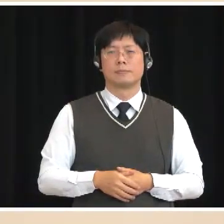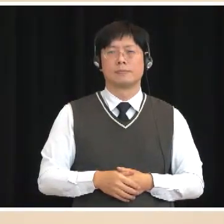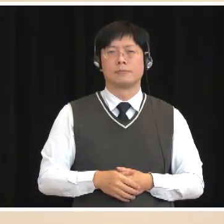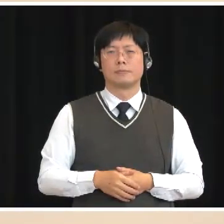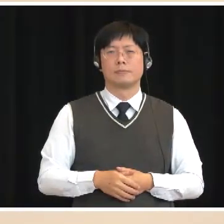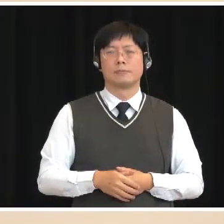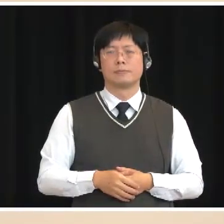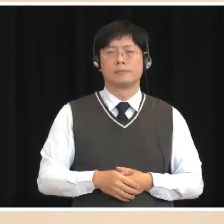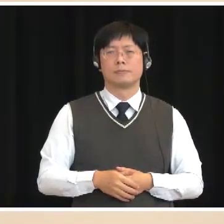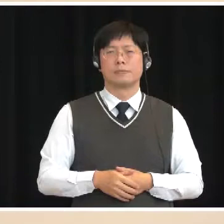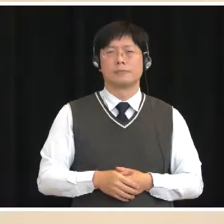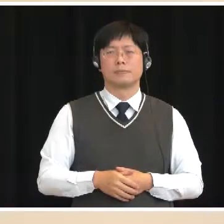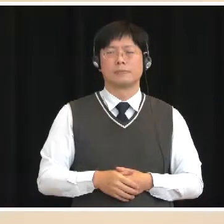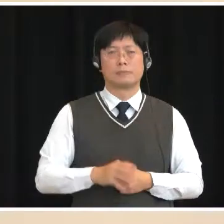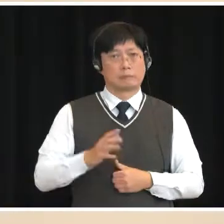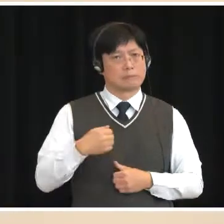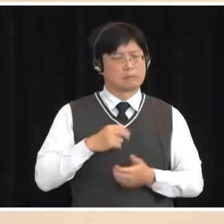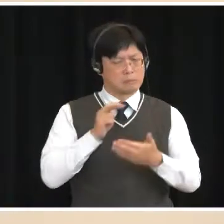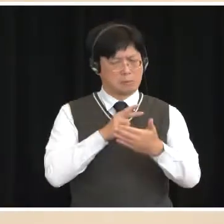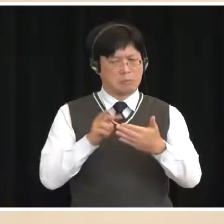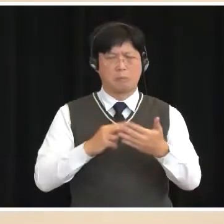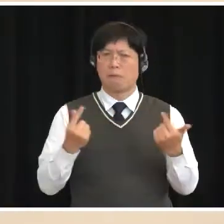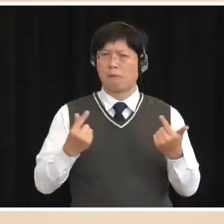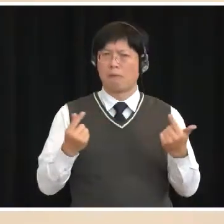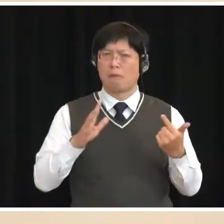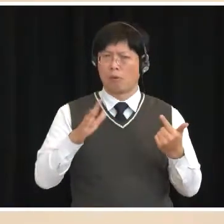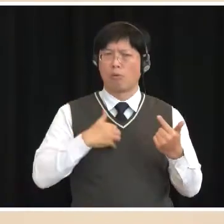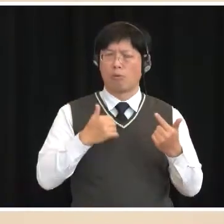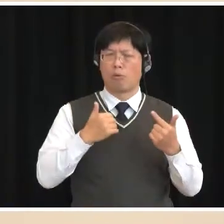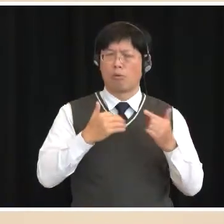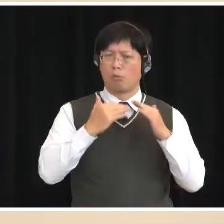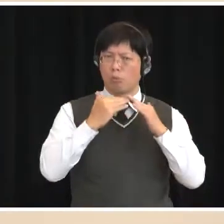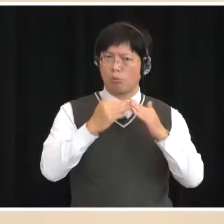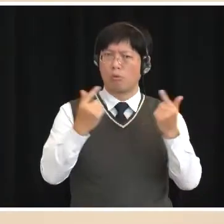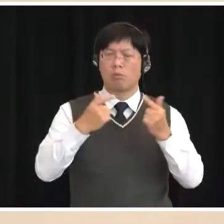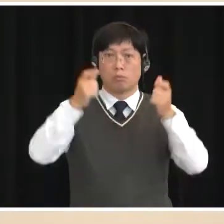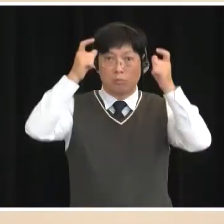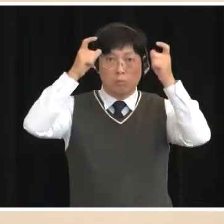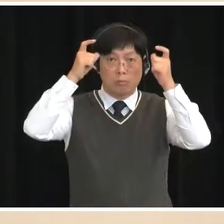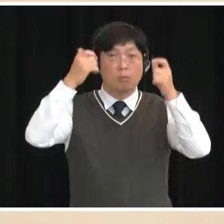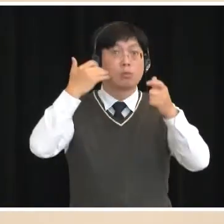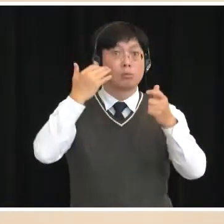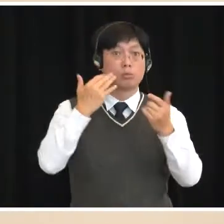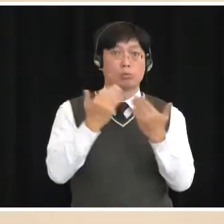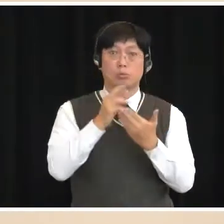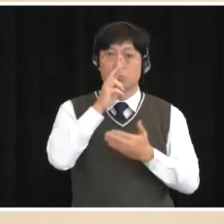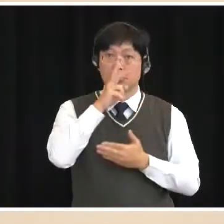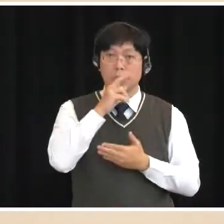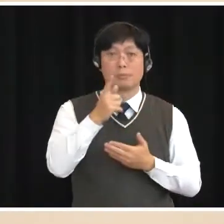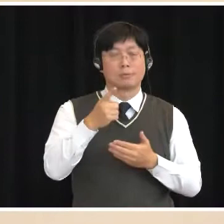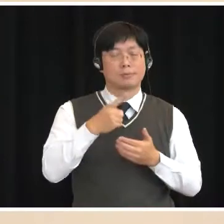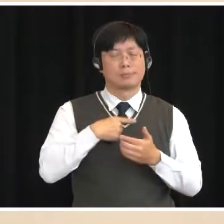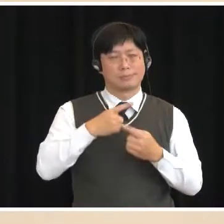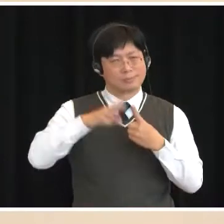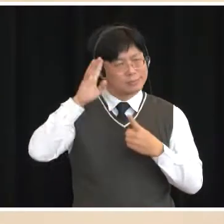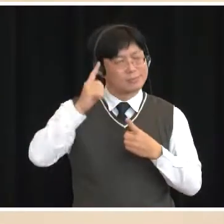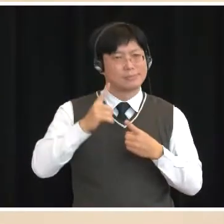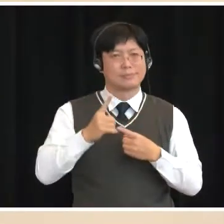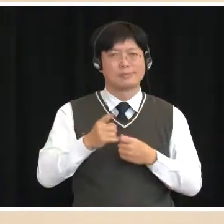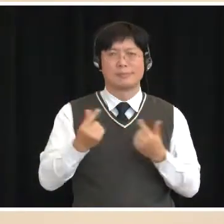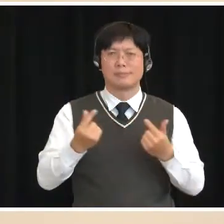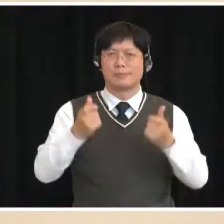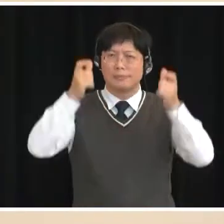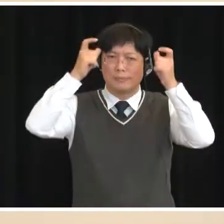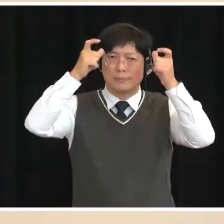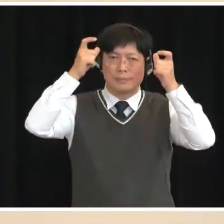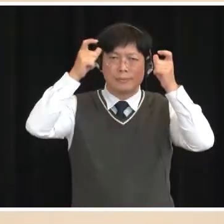city, someone can tell me how to pronounce it, is it Kaohsiung City? Kaohsiung, one of the cities, it's the second biggest city after Taipei. How